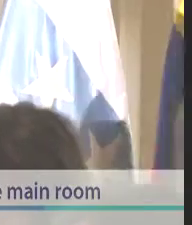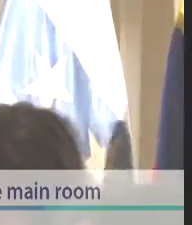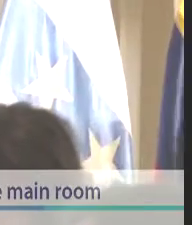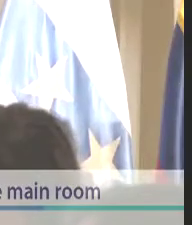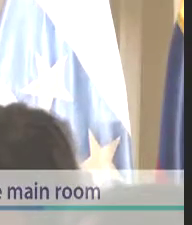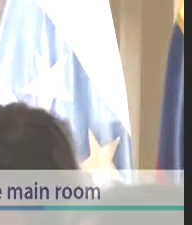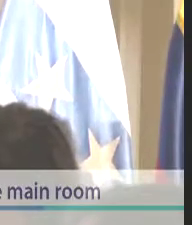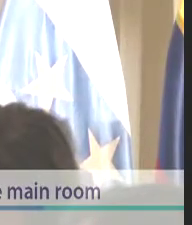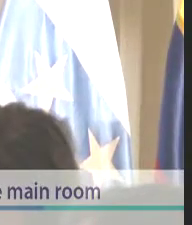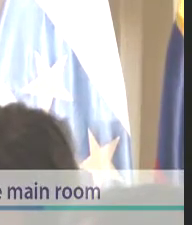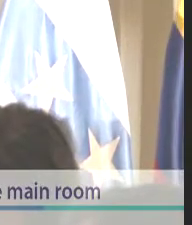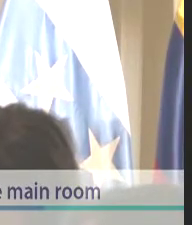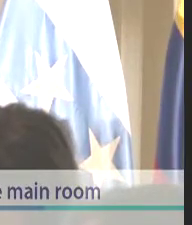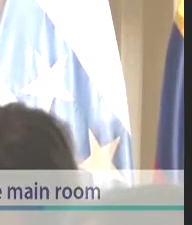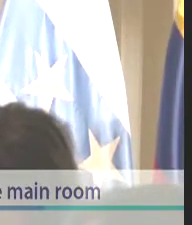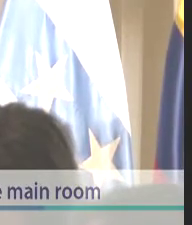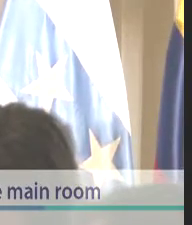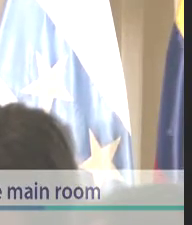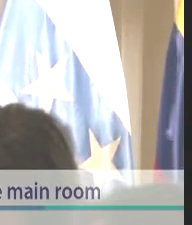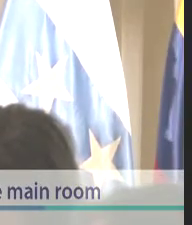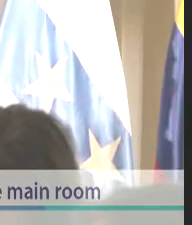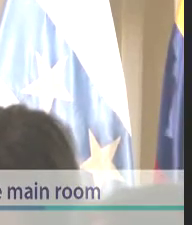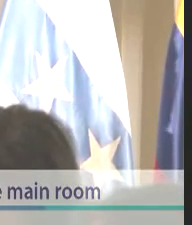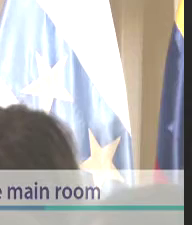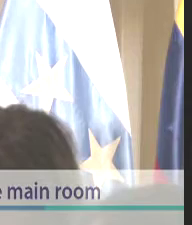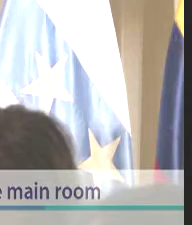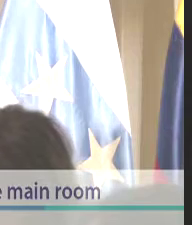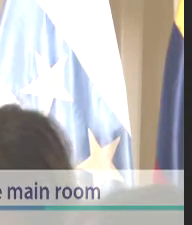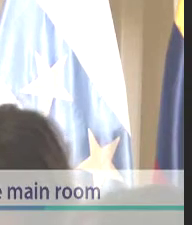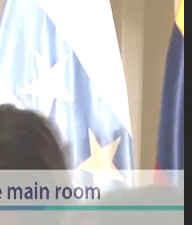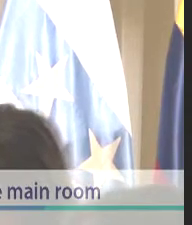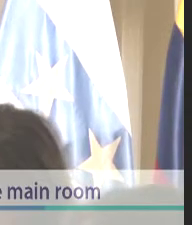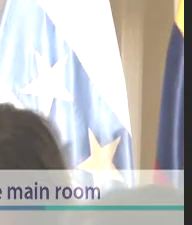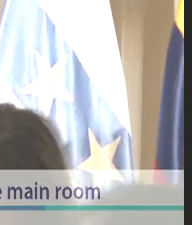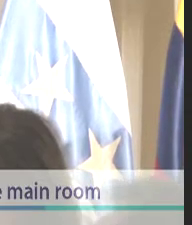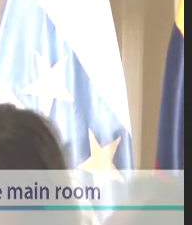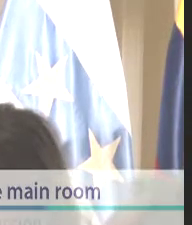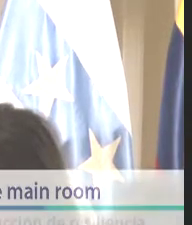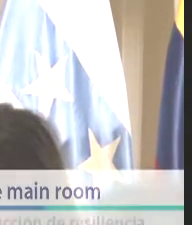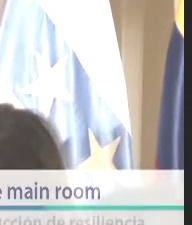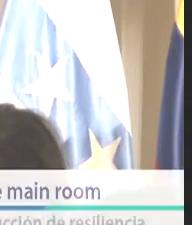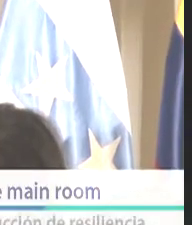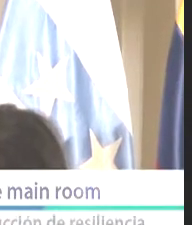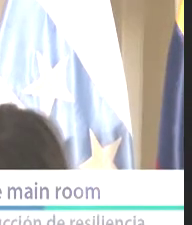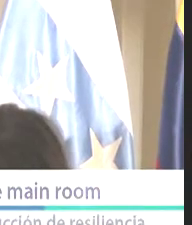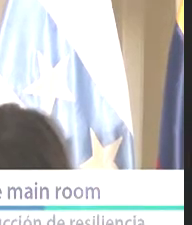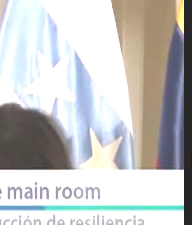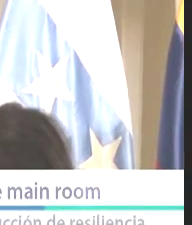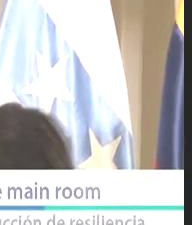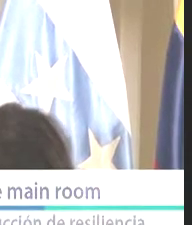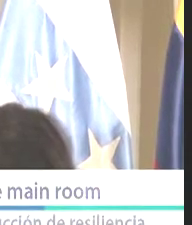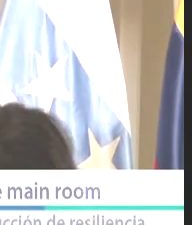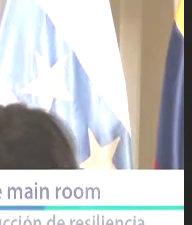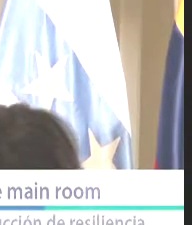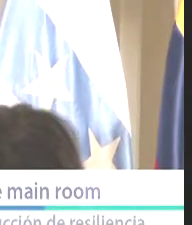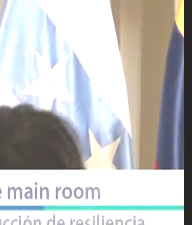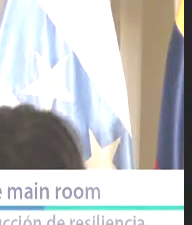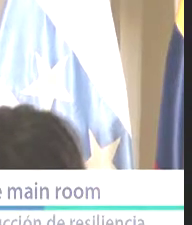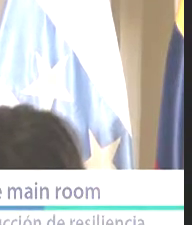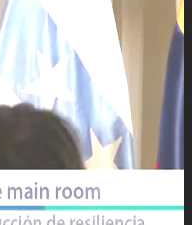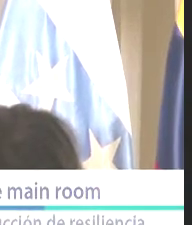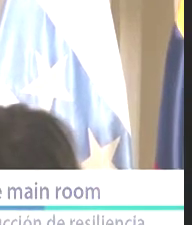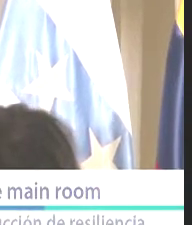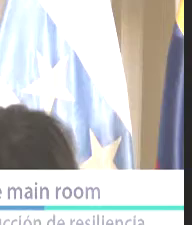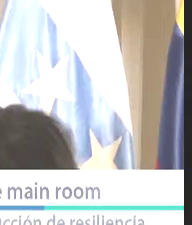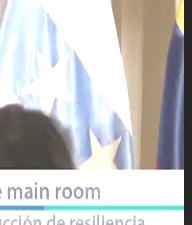My name is Emilio Graterón, and I am ex-mayor of the Chacao municipality